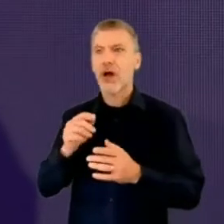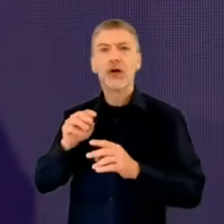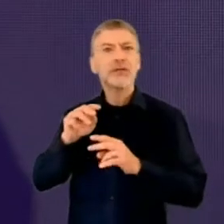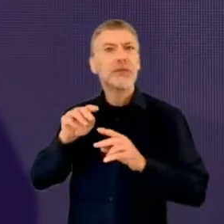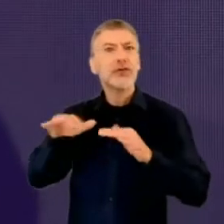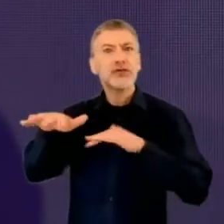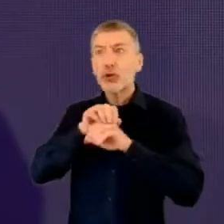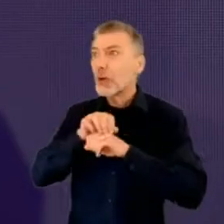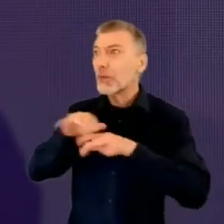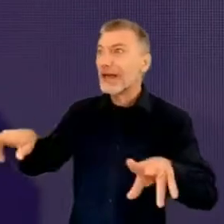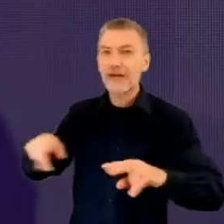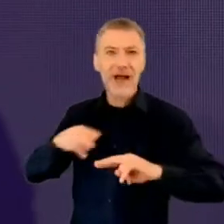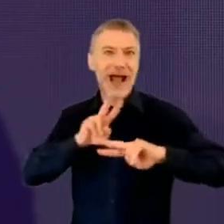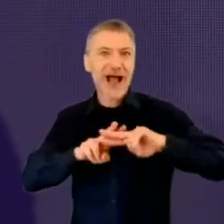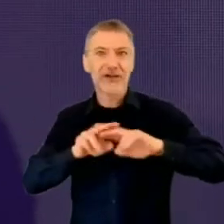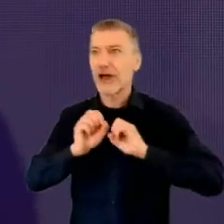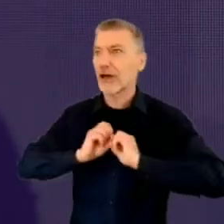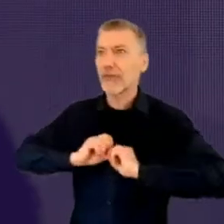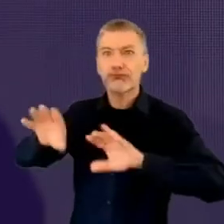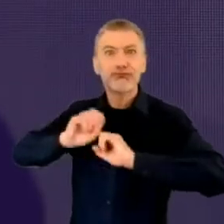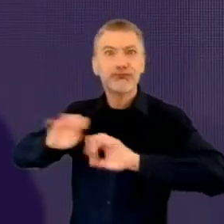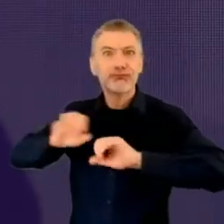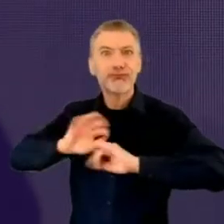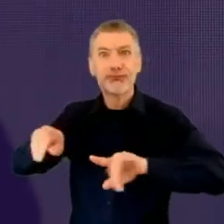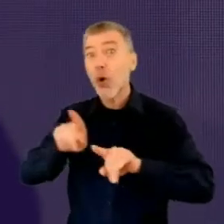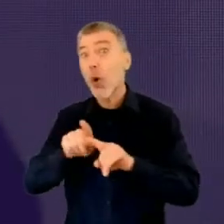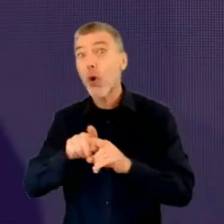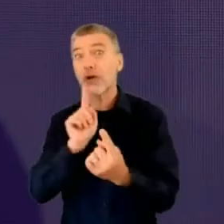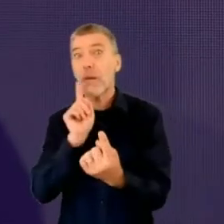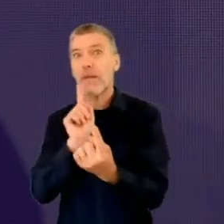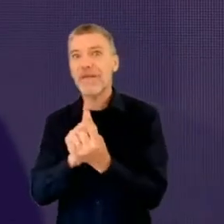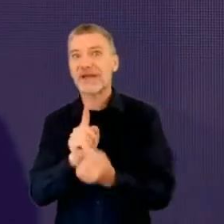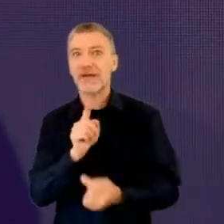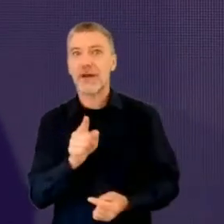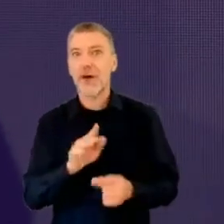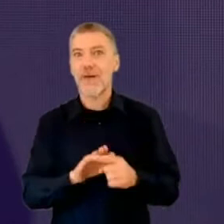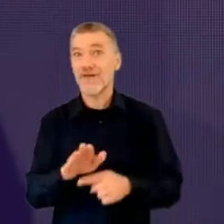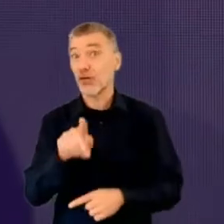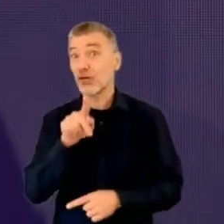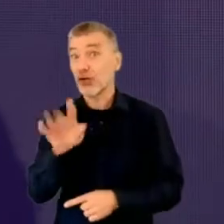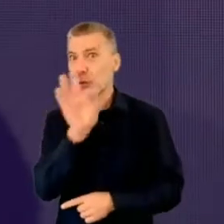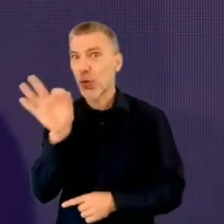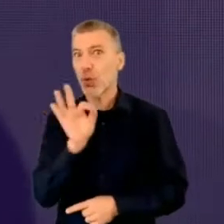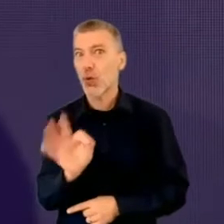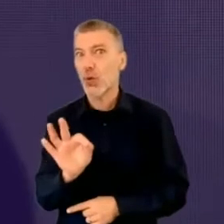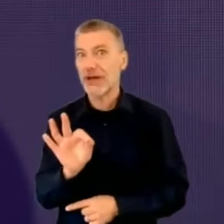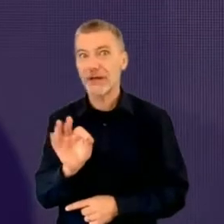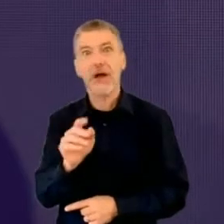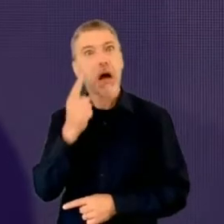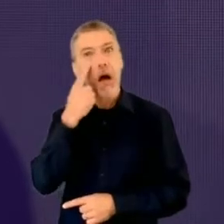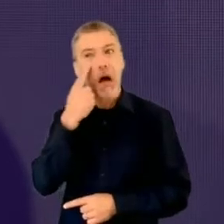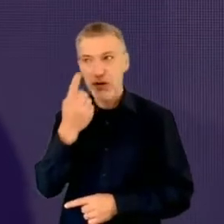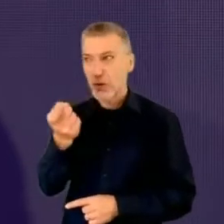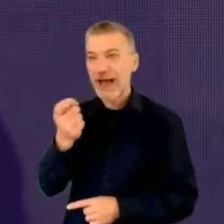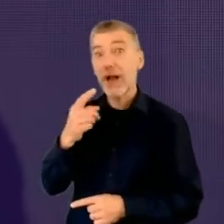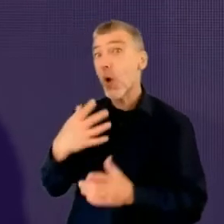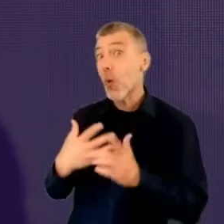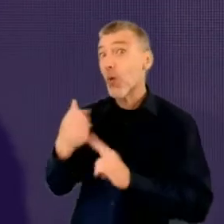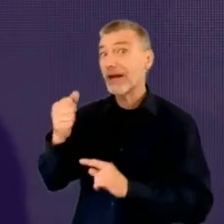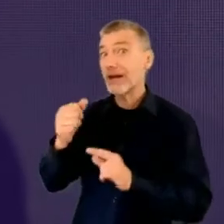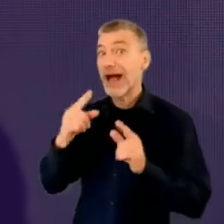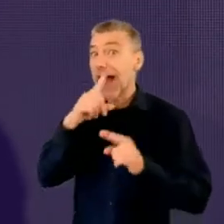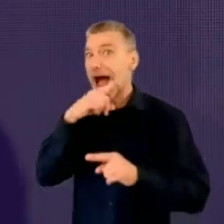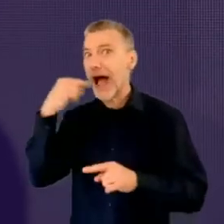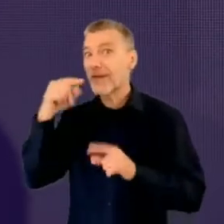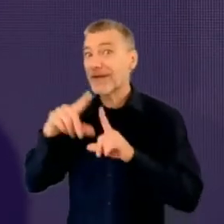Bang Explore, where you can do our Meet the Future You quiz and get in on the chance of winning Amazon vouchers. Now,